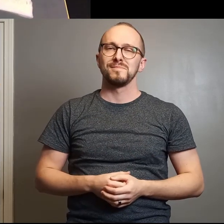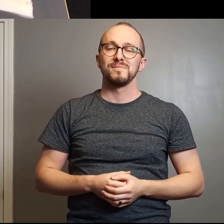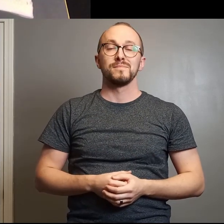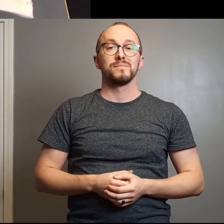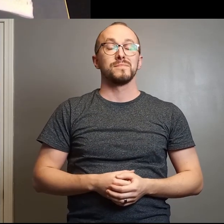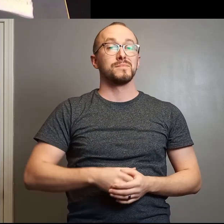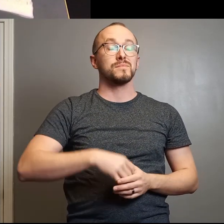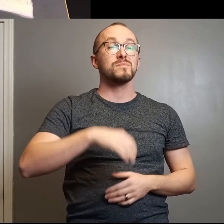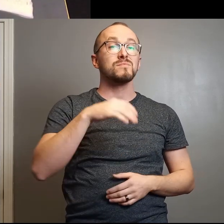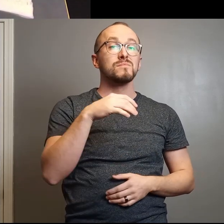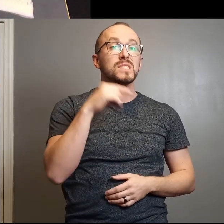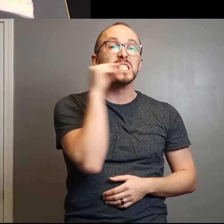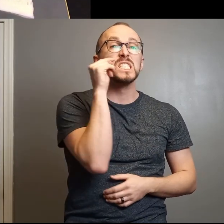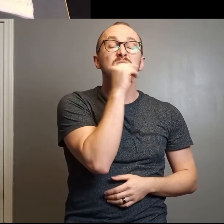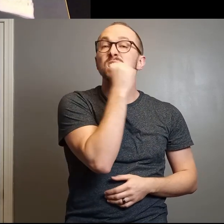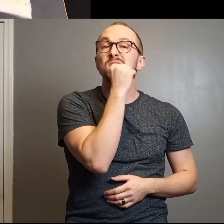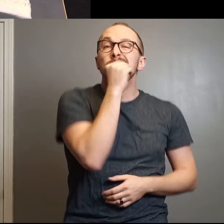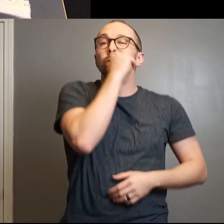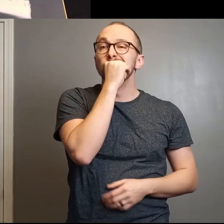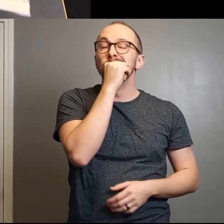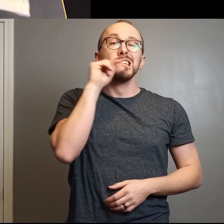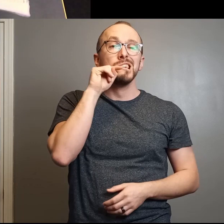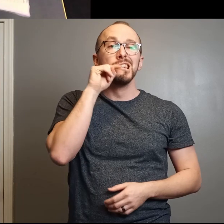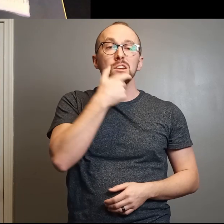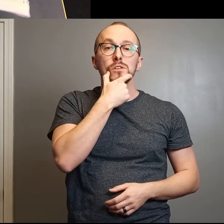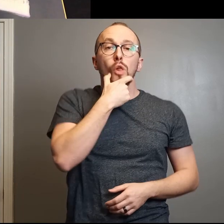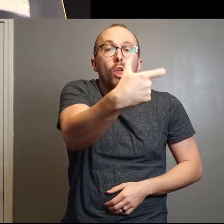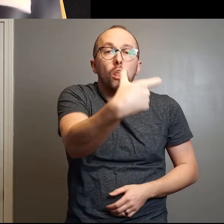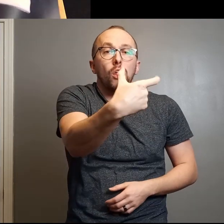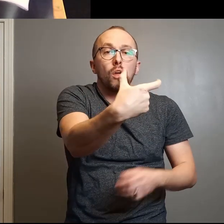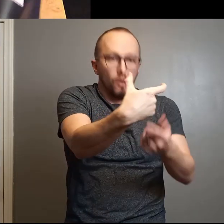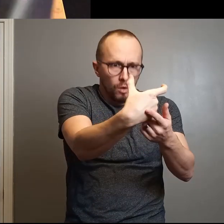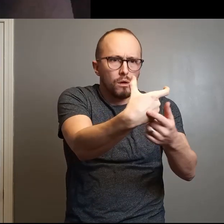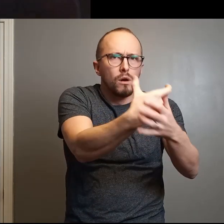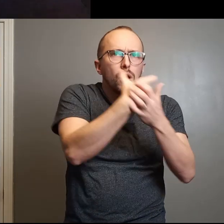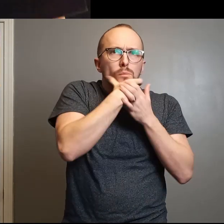Brushed his teeth. Hic, hic, hic.